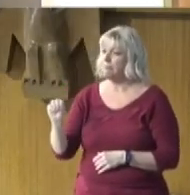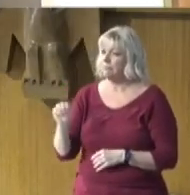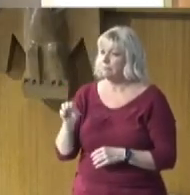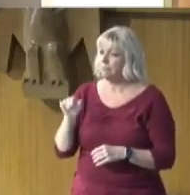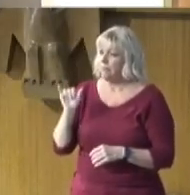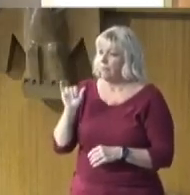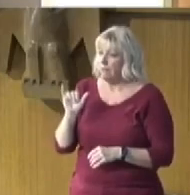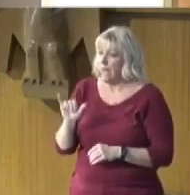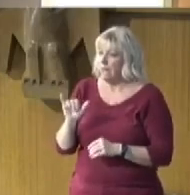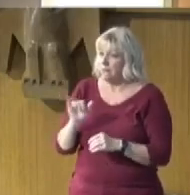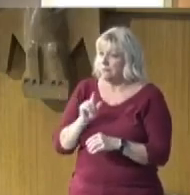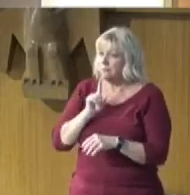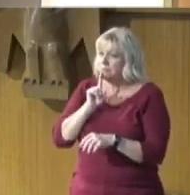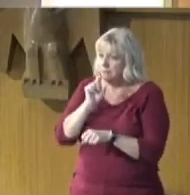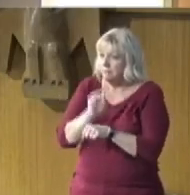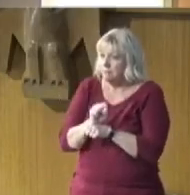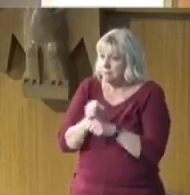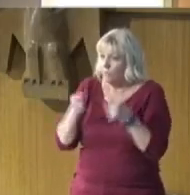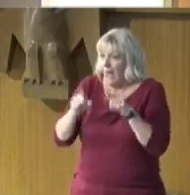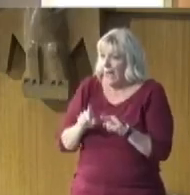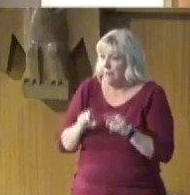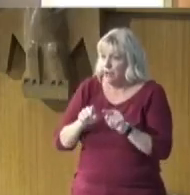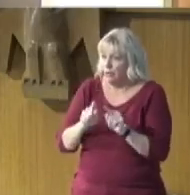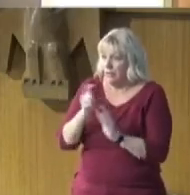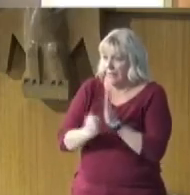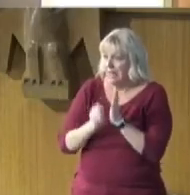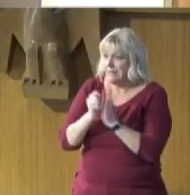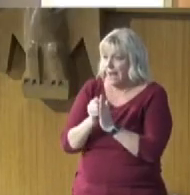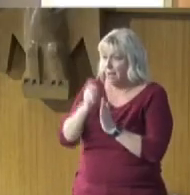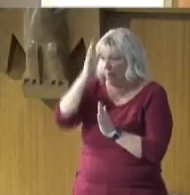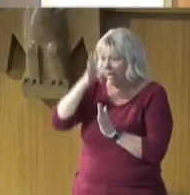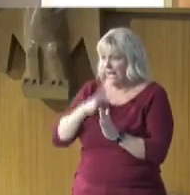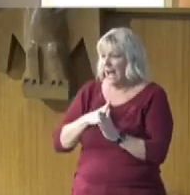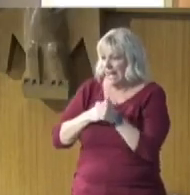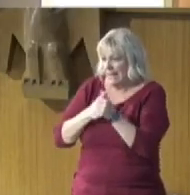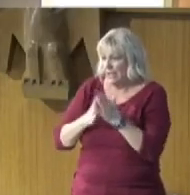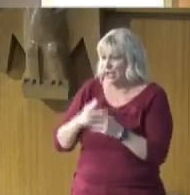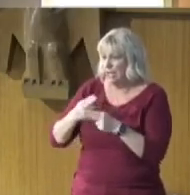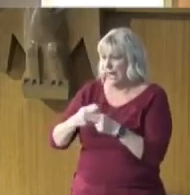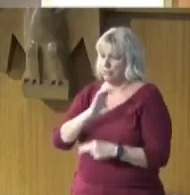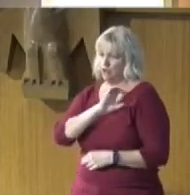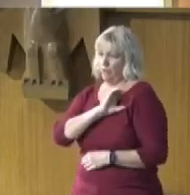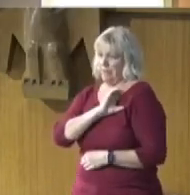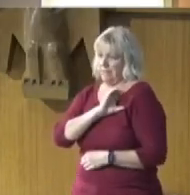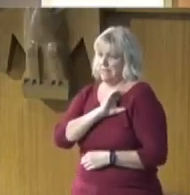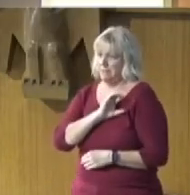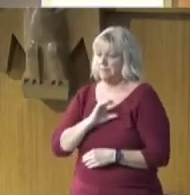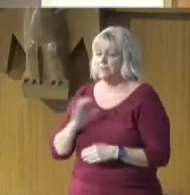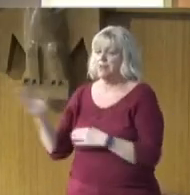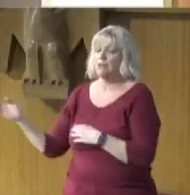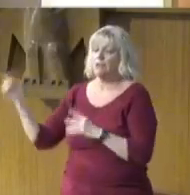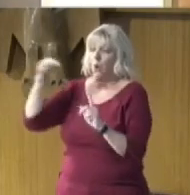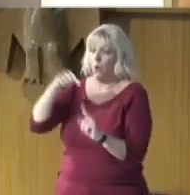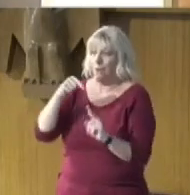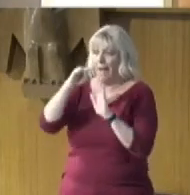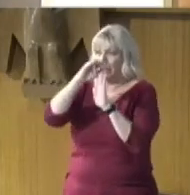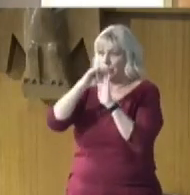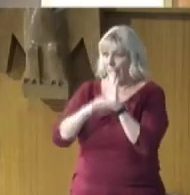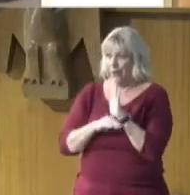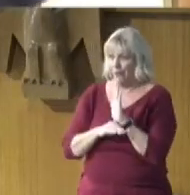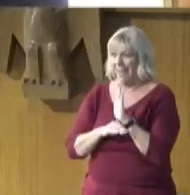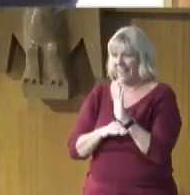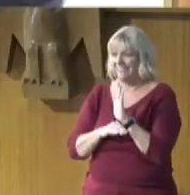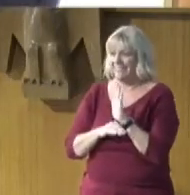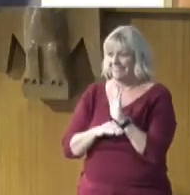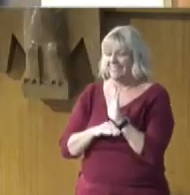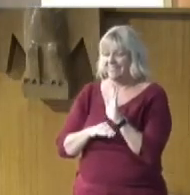John's day and age, and it was headed by a guy named Cerinthus. So when we go back to our outline and we put an asterisk